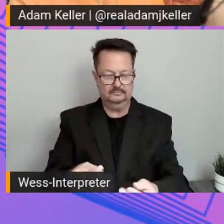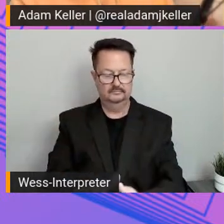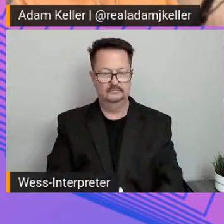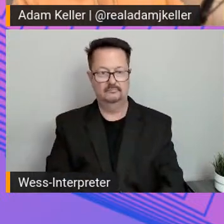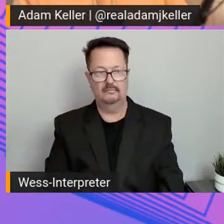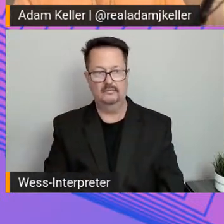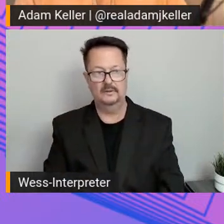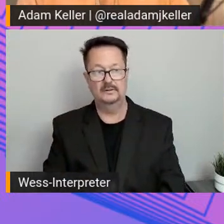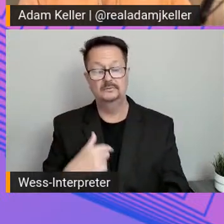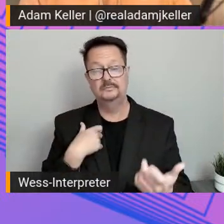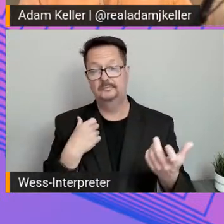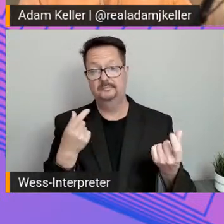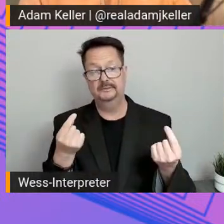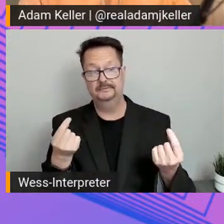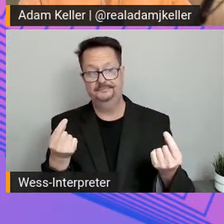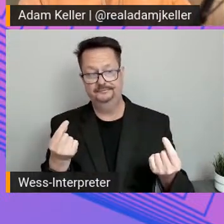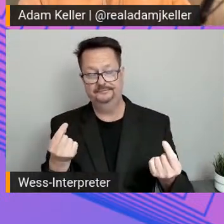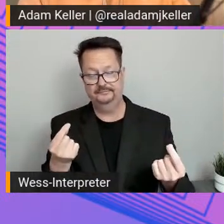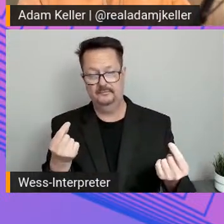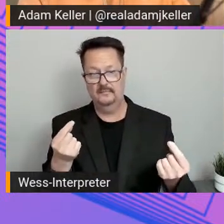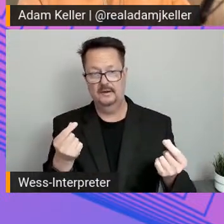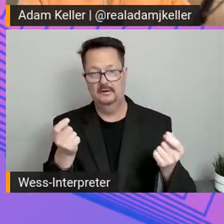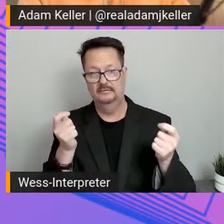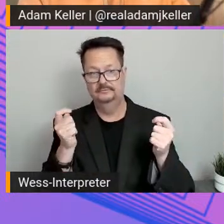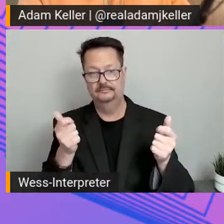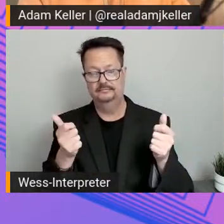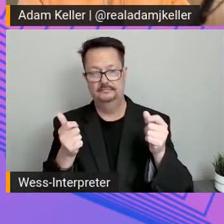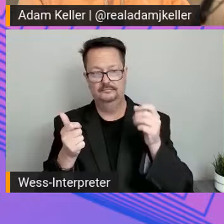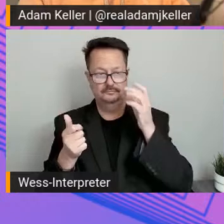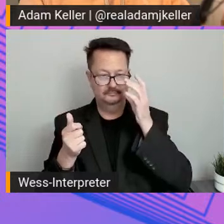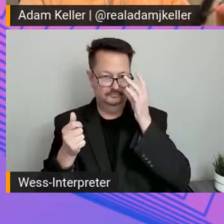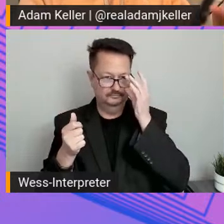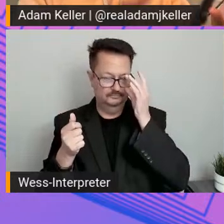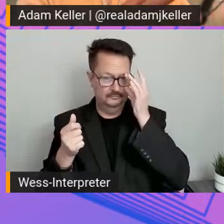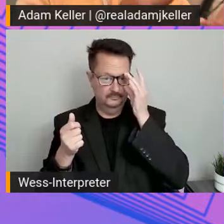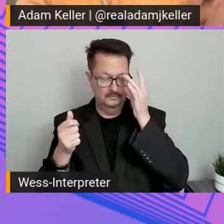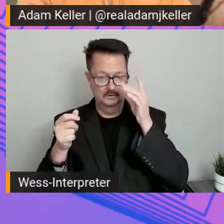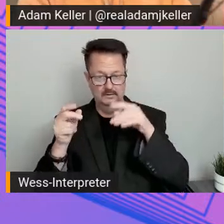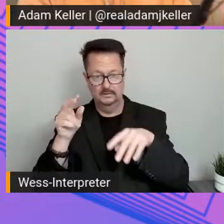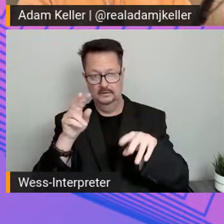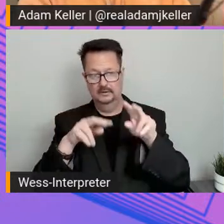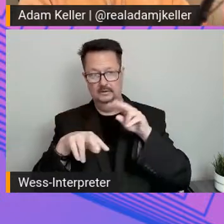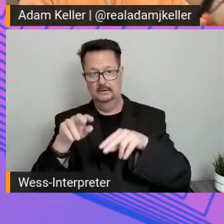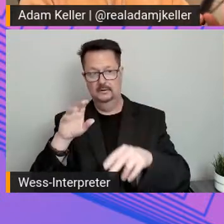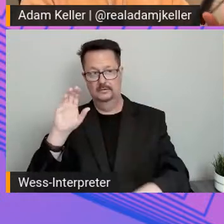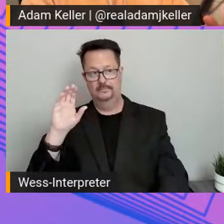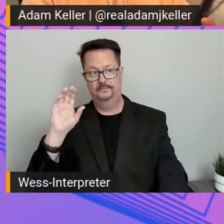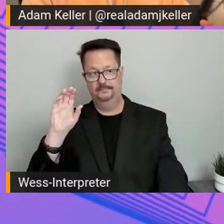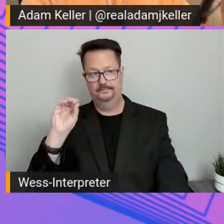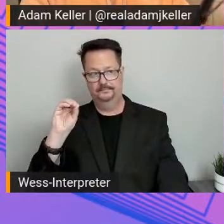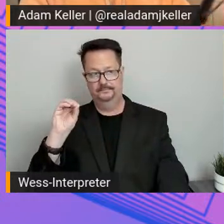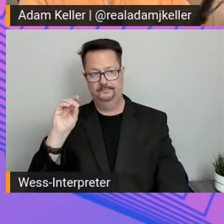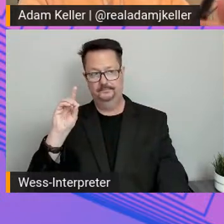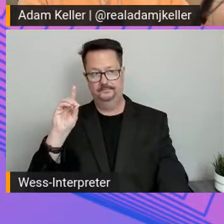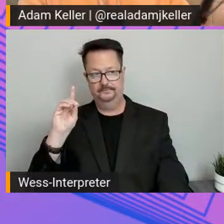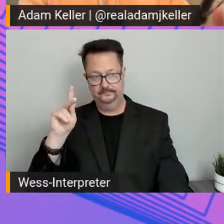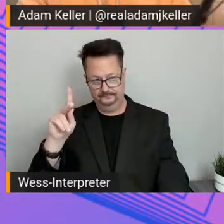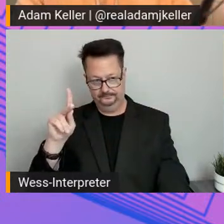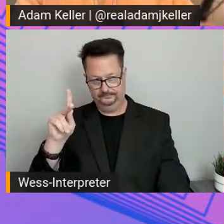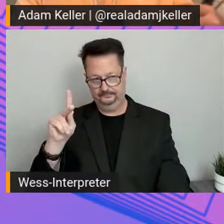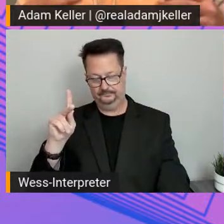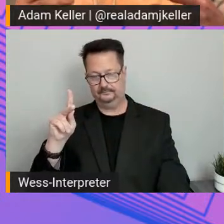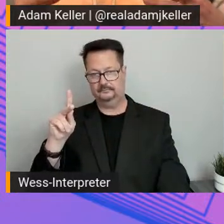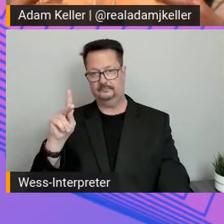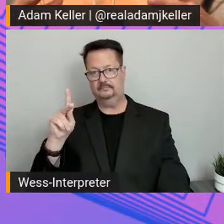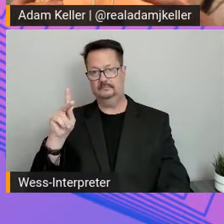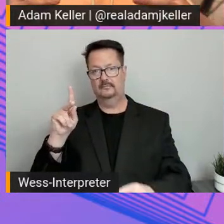what I'm going to do is just quickly look at the basically the CDK app definition as well as the CDK stack.